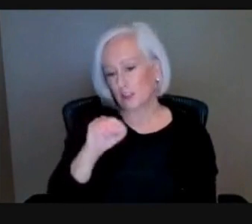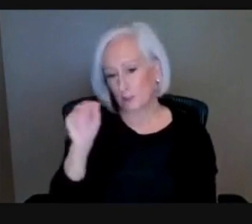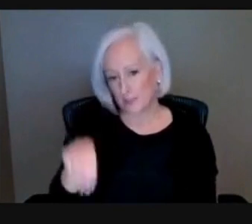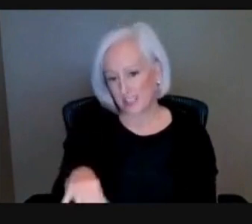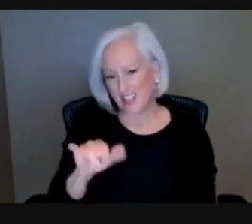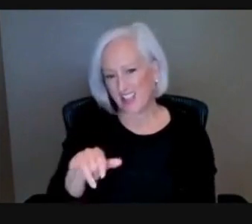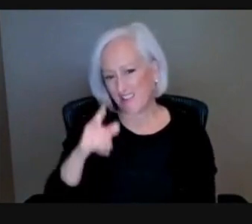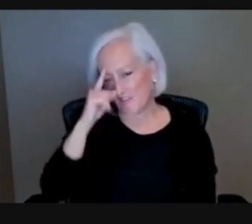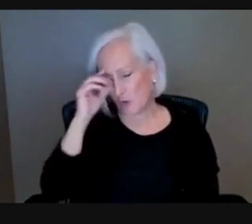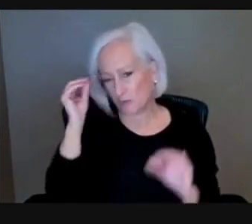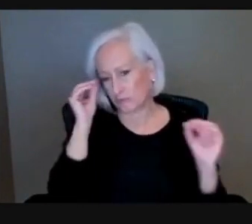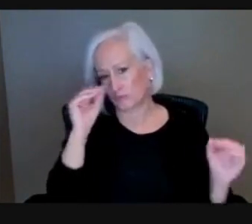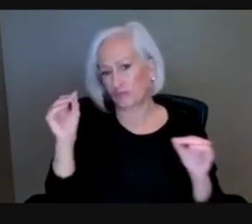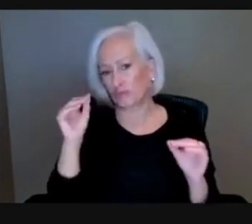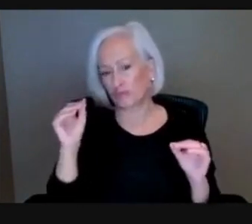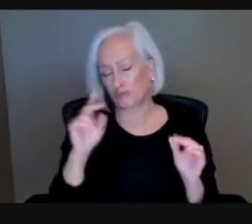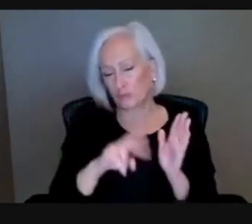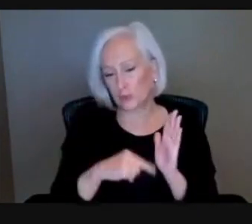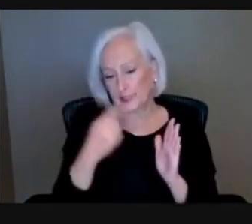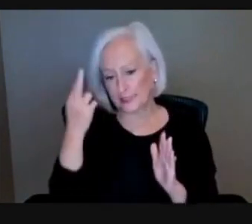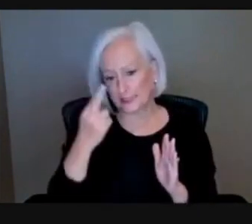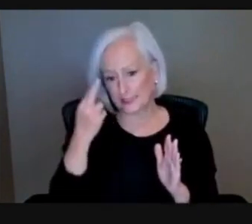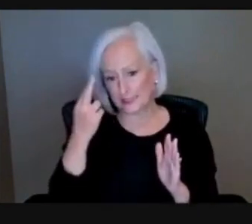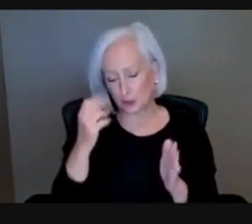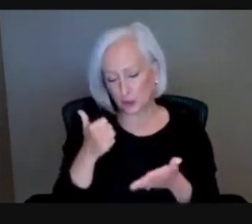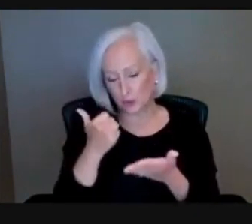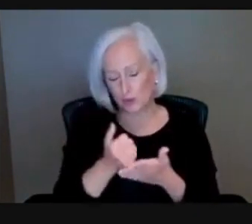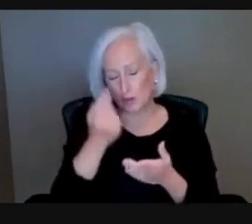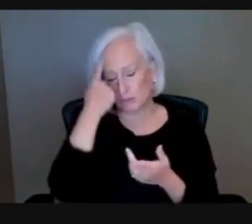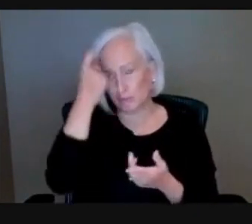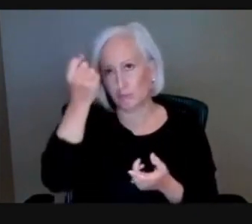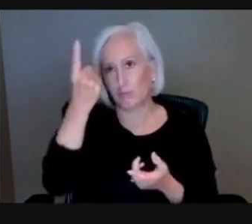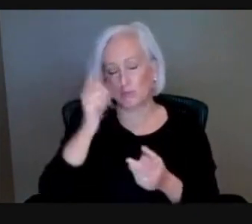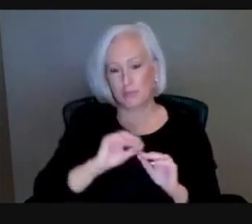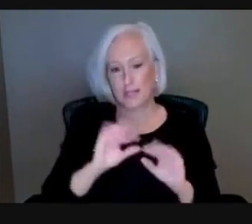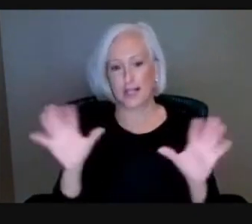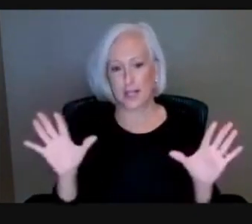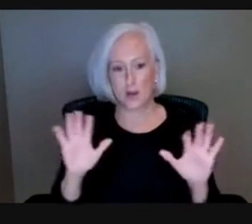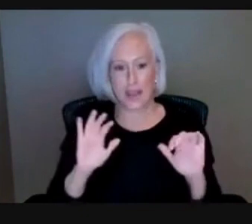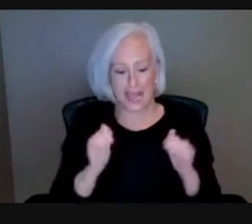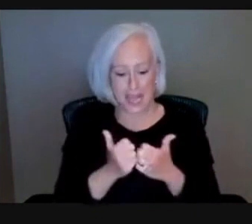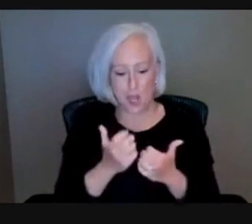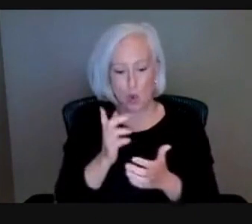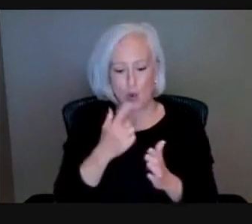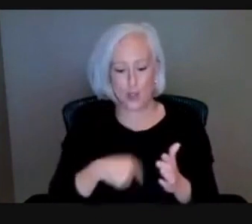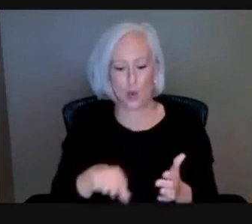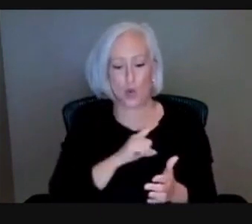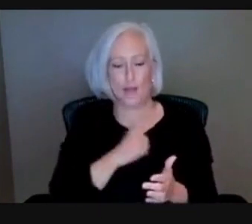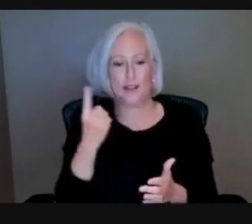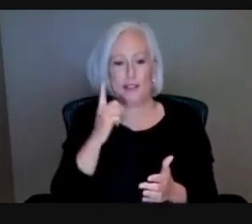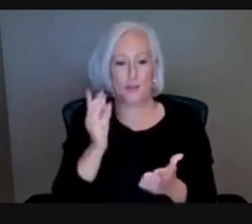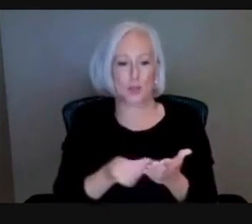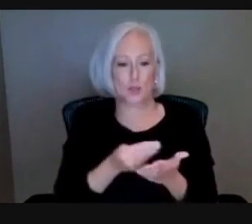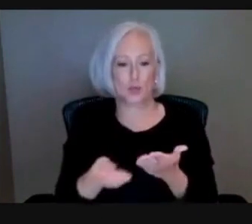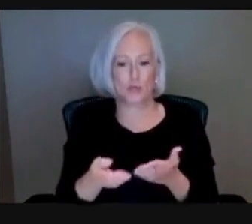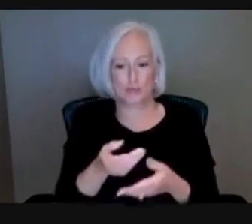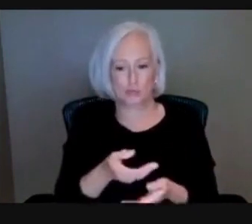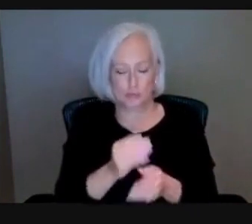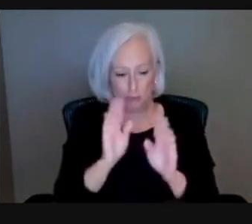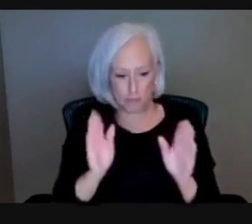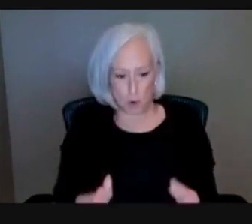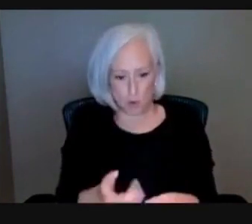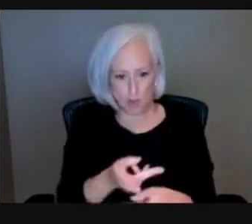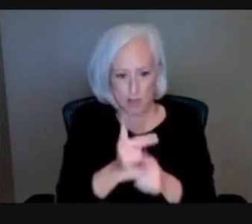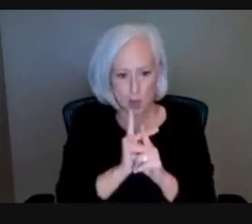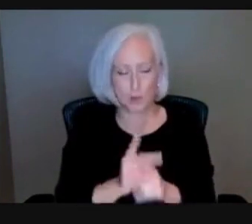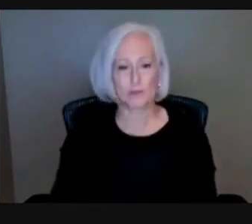educational purposes right now, so that you can understand plus or minus how we actually qualify someone for a home loan